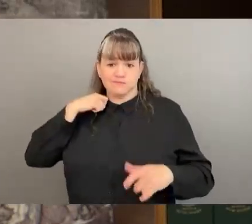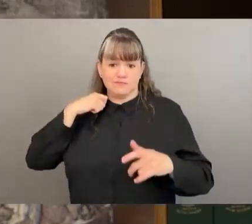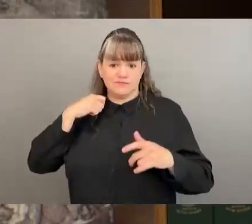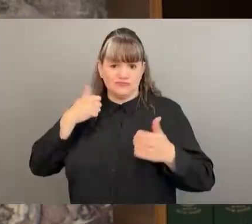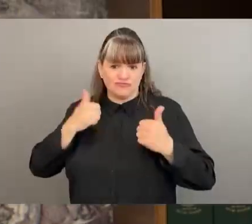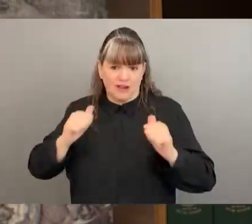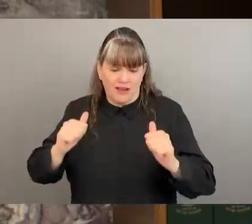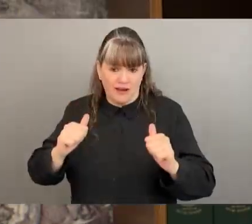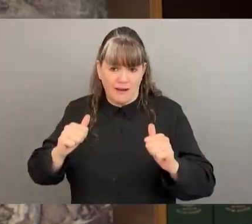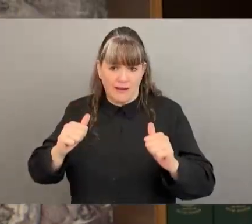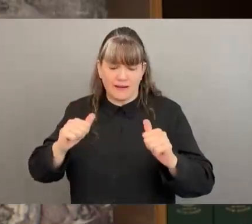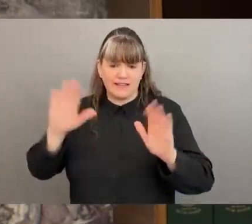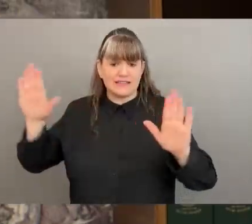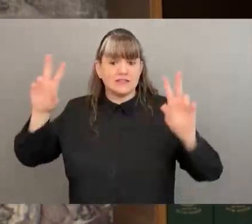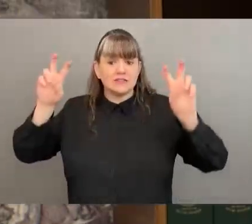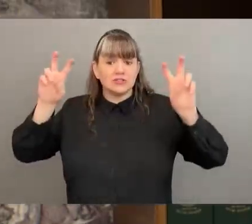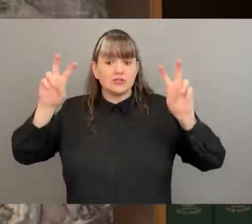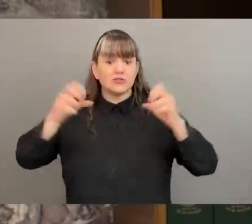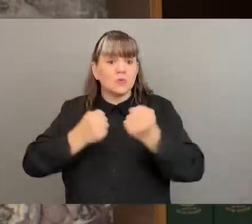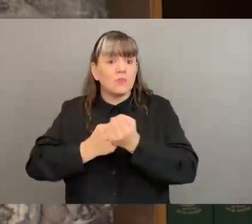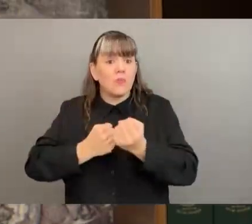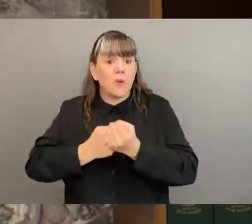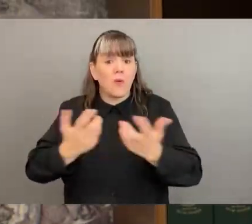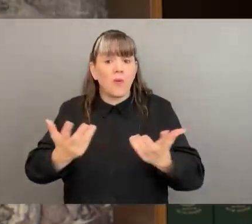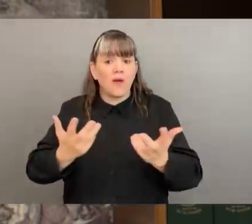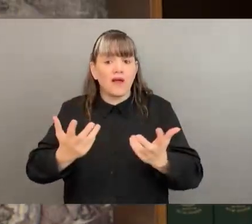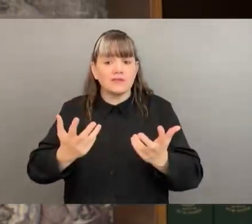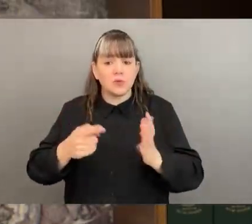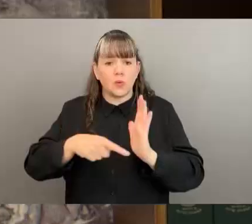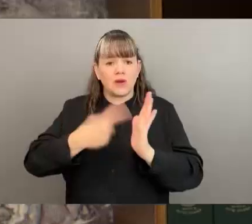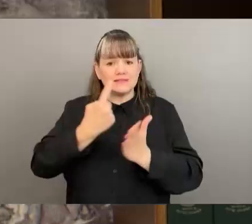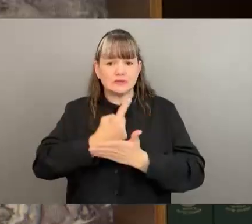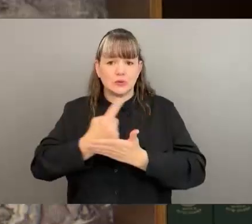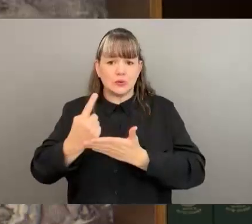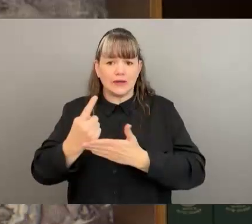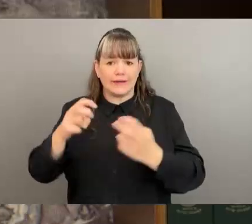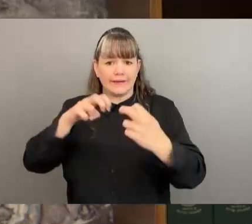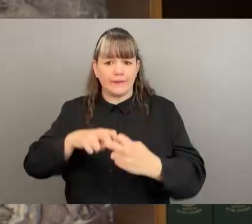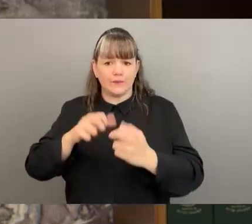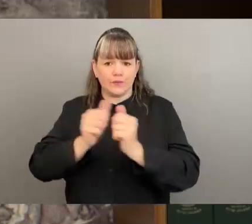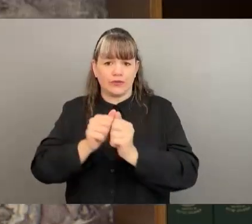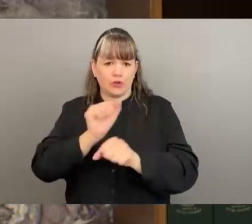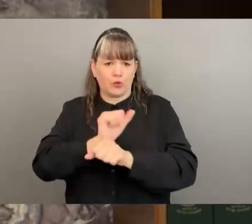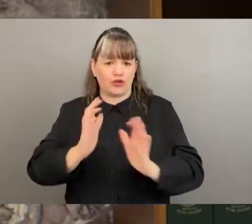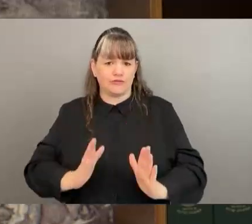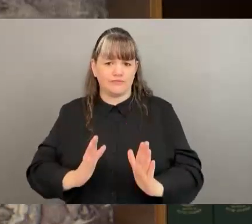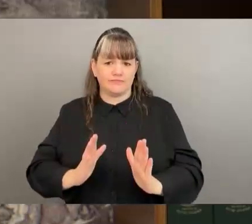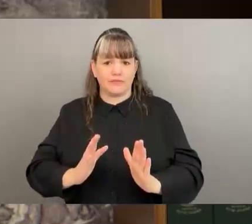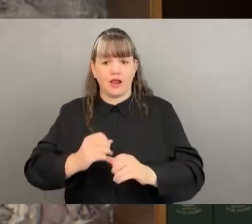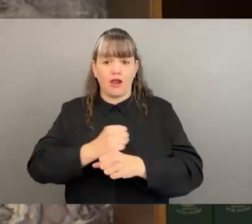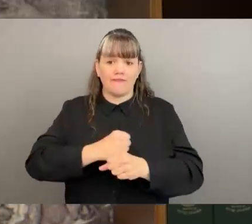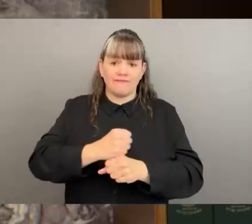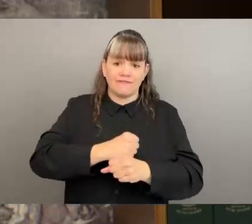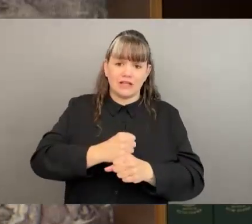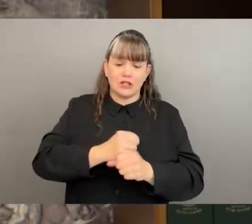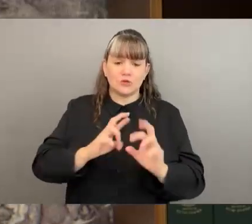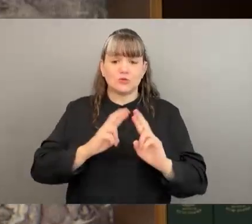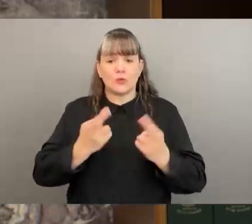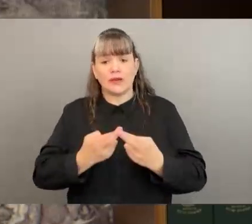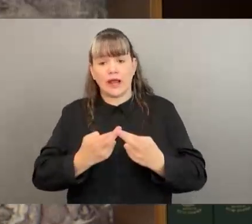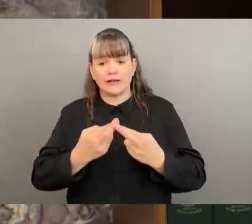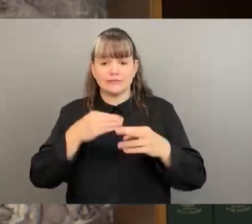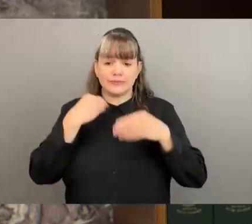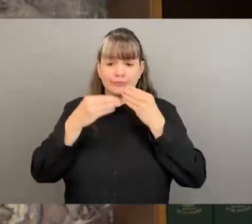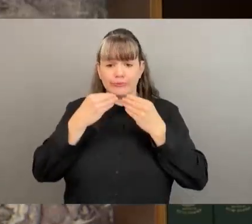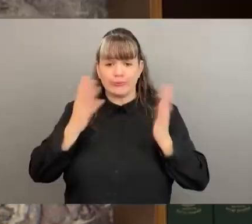My question, through you, Mr. Speaker, to the Premier, are these sufficient supports for someone